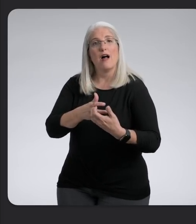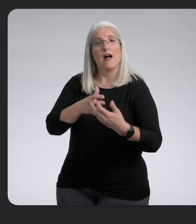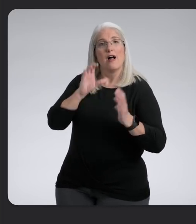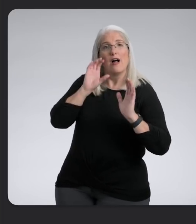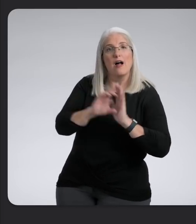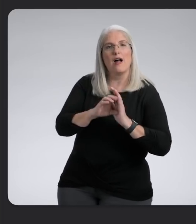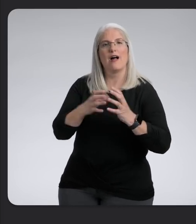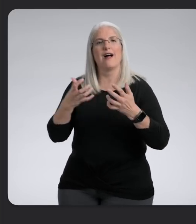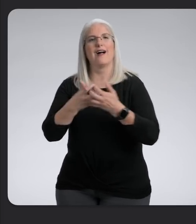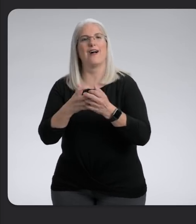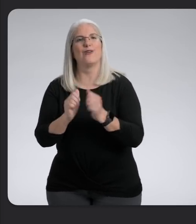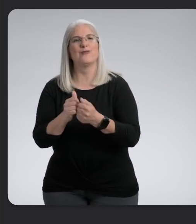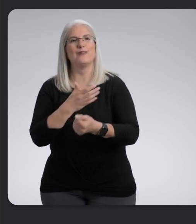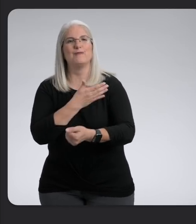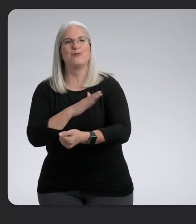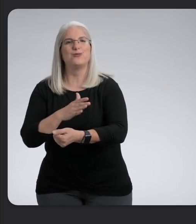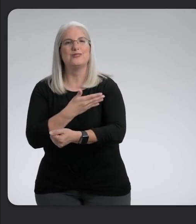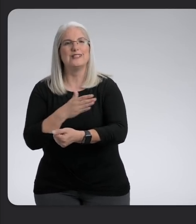life.